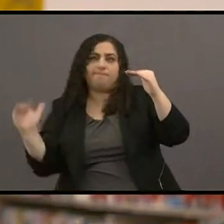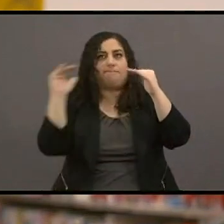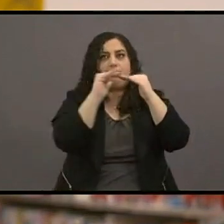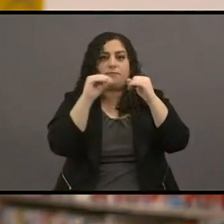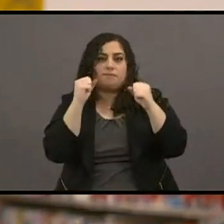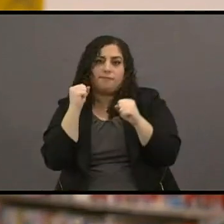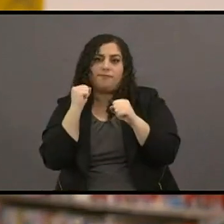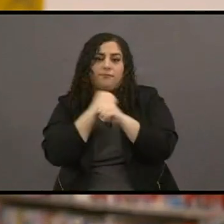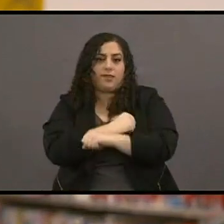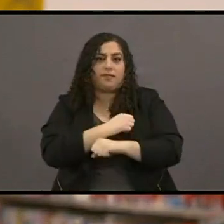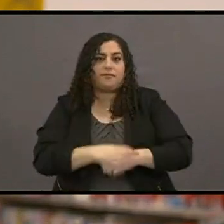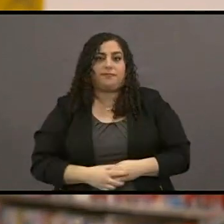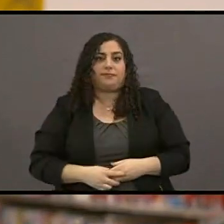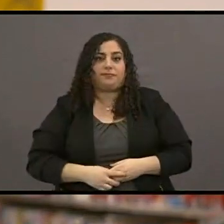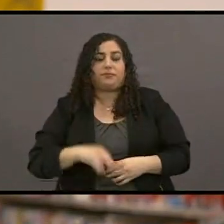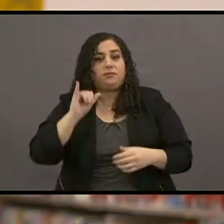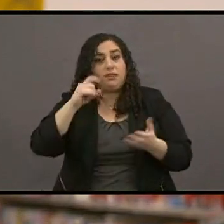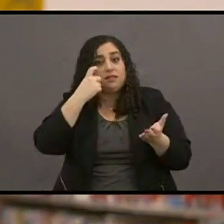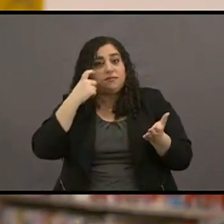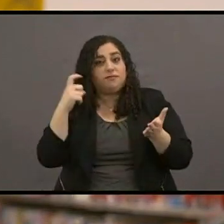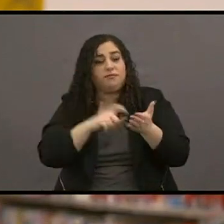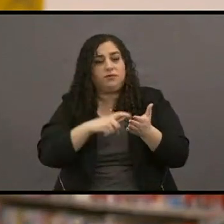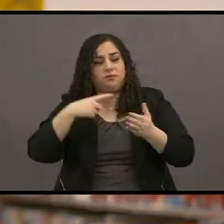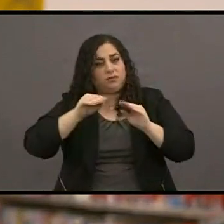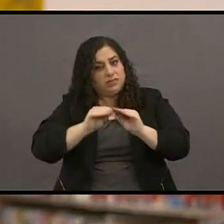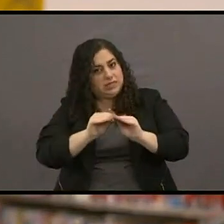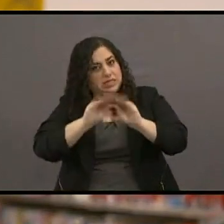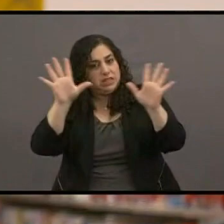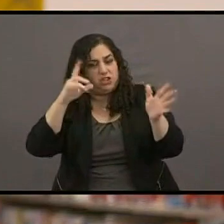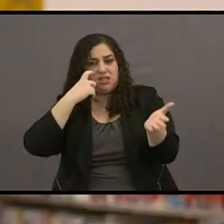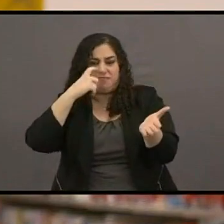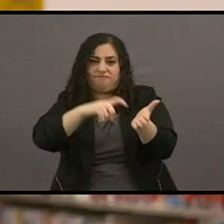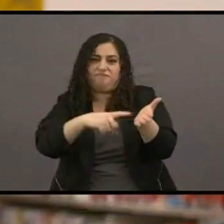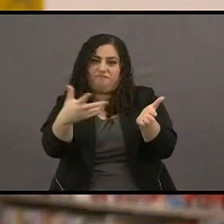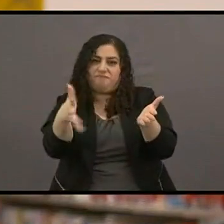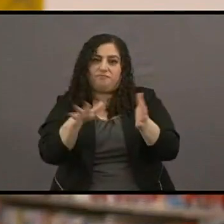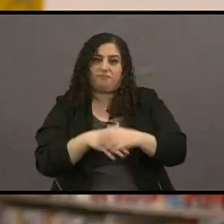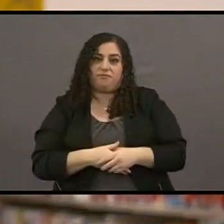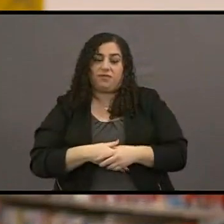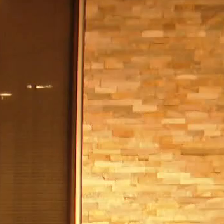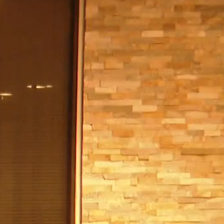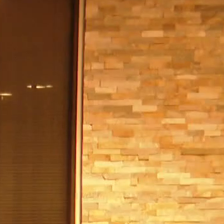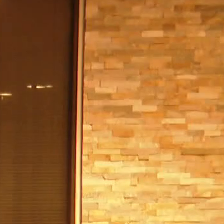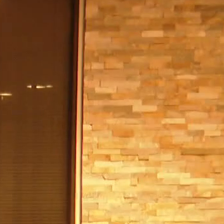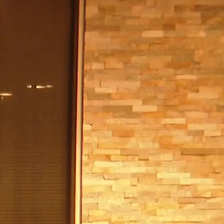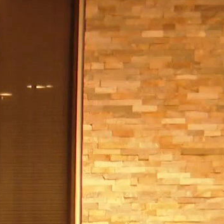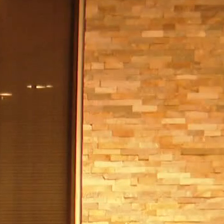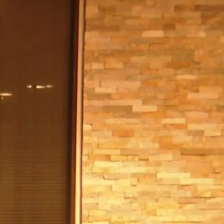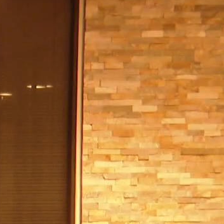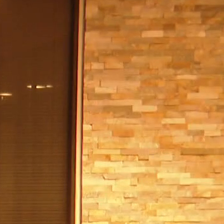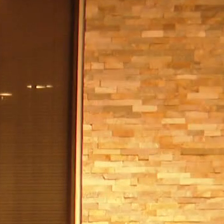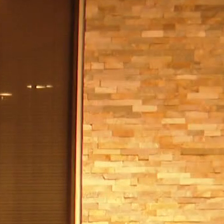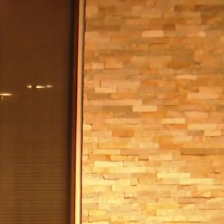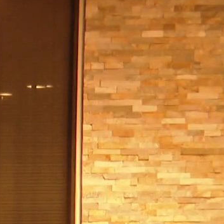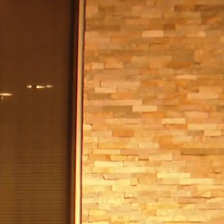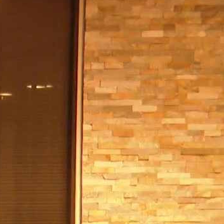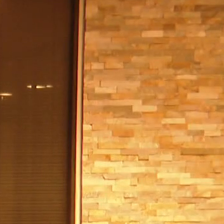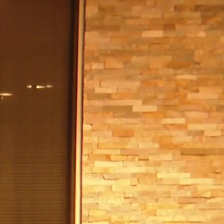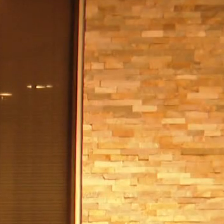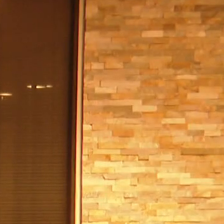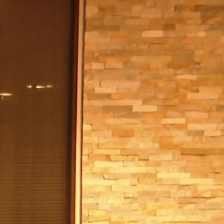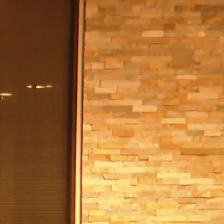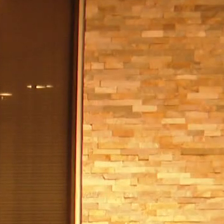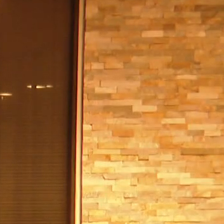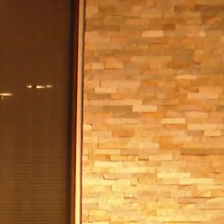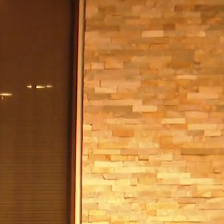acknowledging clearly and definitively that black lives matter. And to take a look at the entire state of the city,